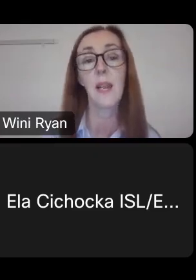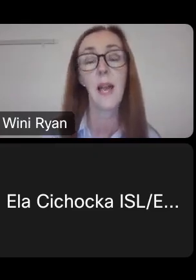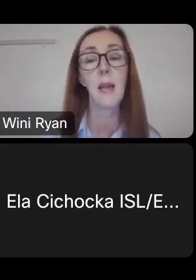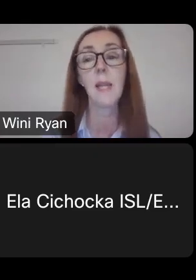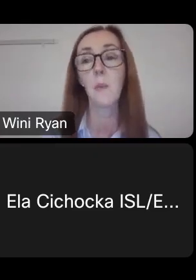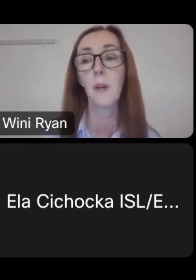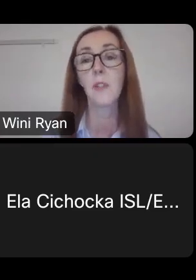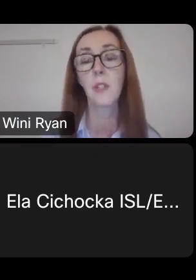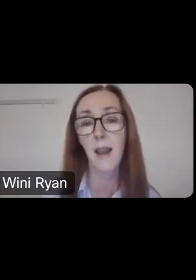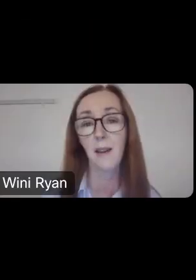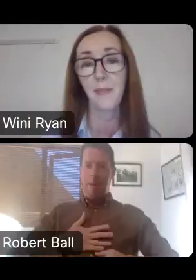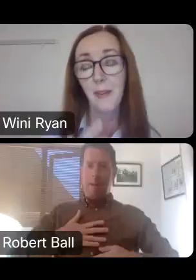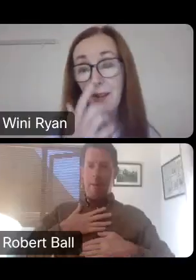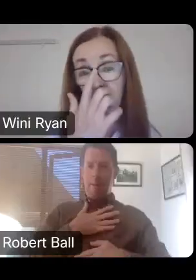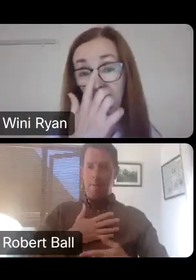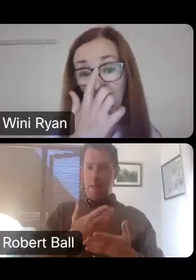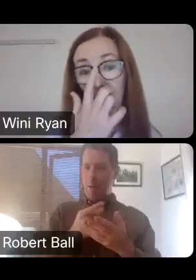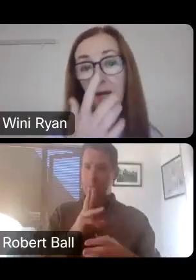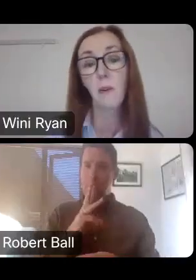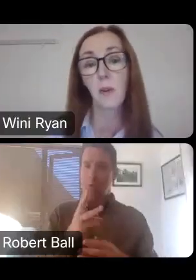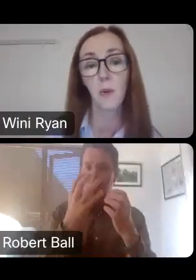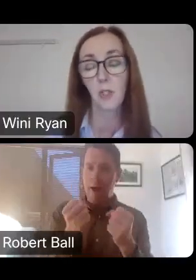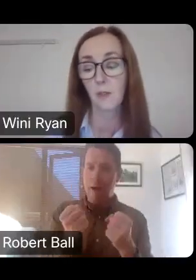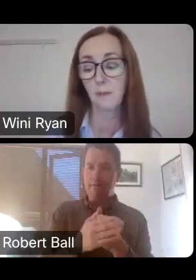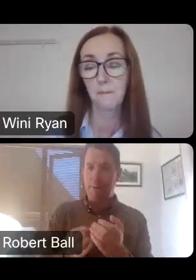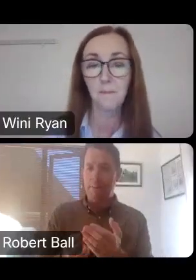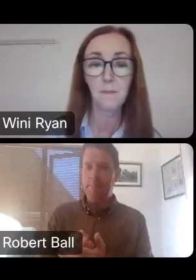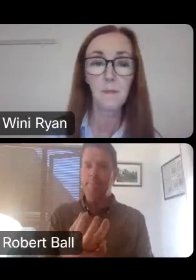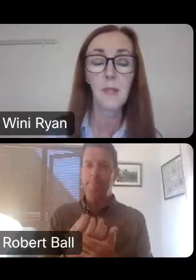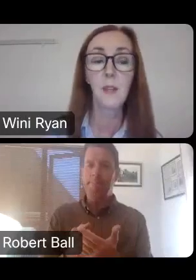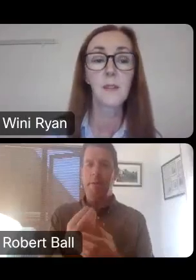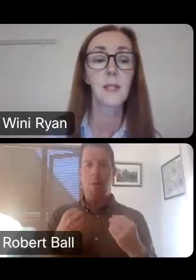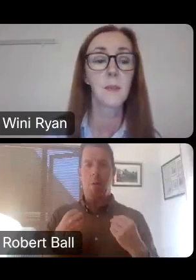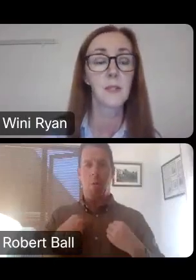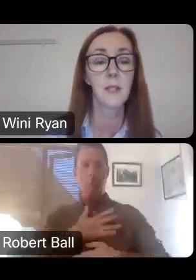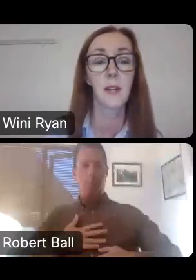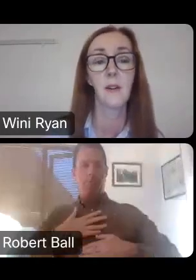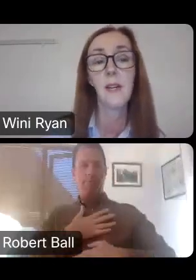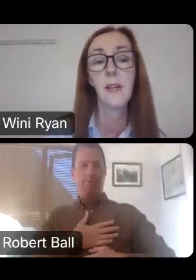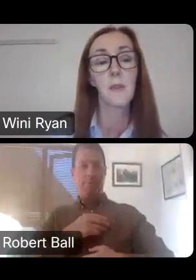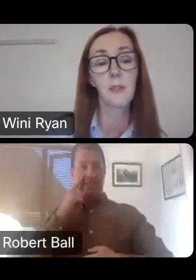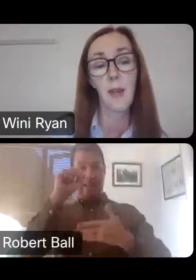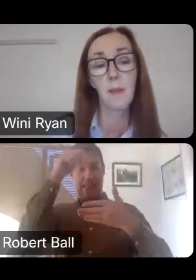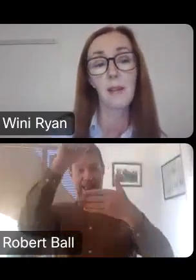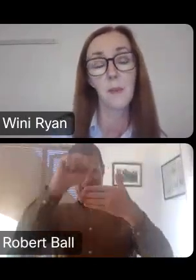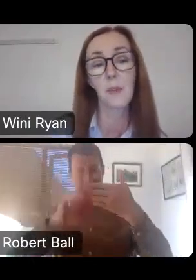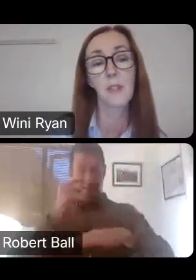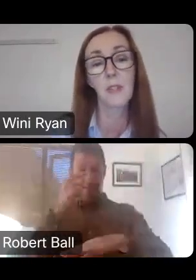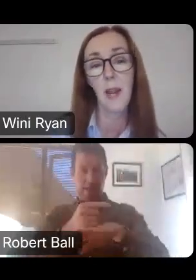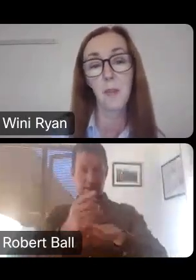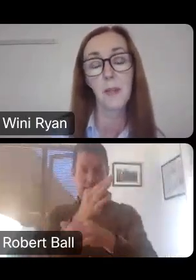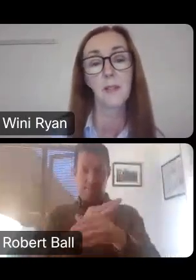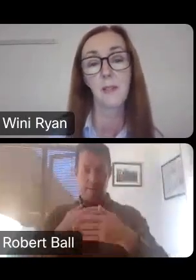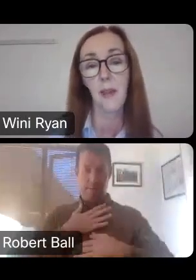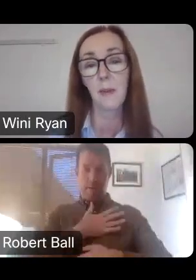really, how many words do you have for describing your own emotions? You can see them listed here. So there's a family of emotions